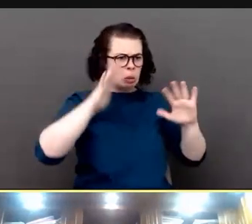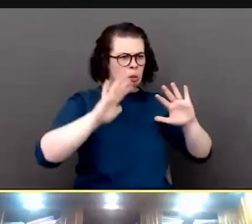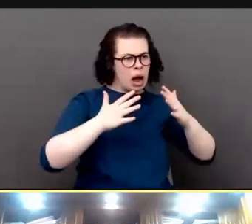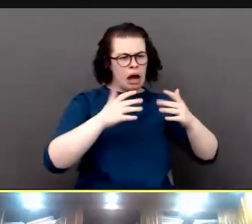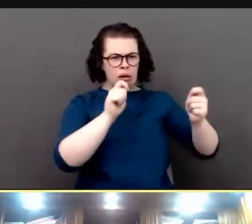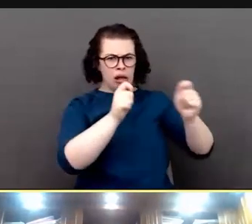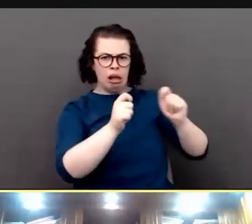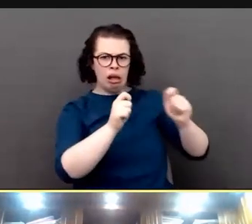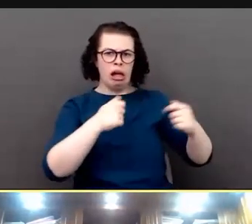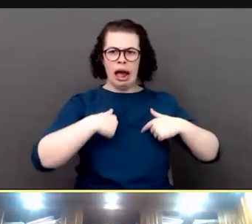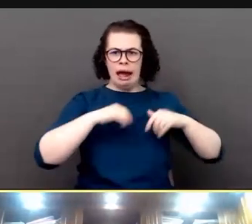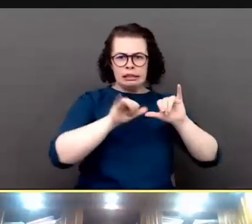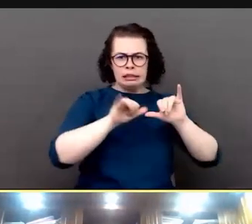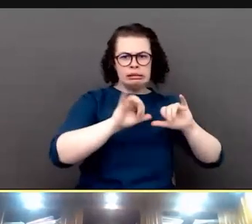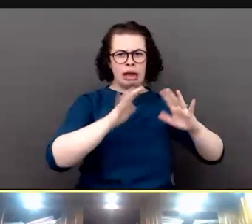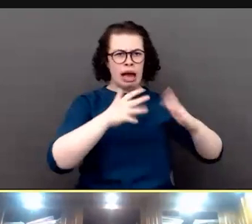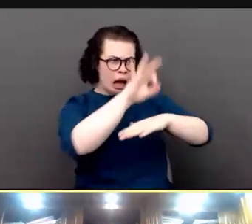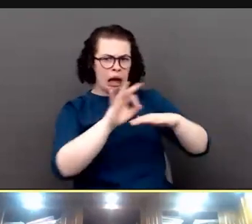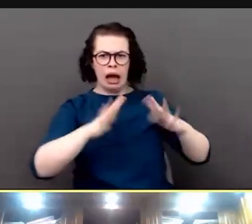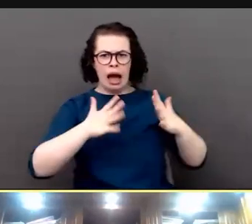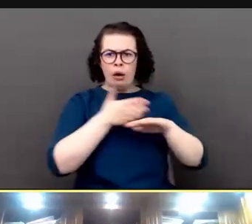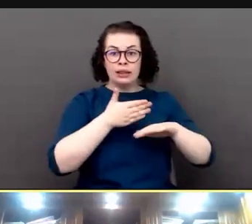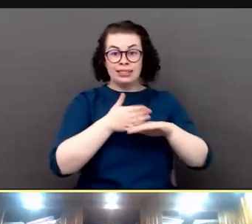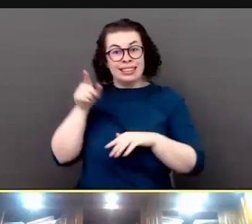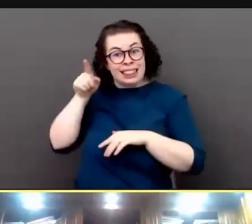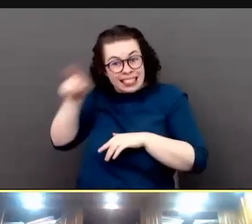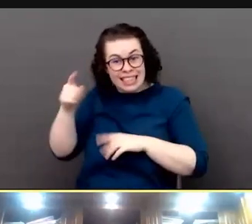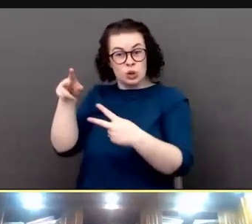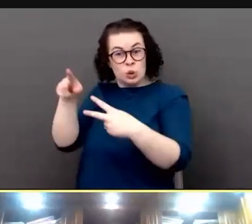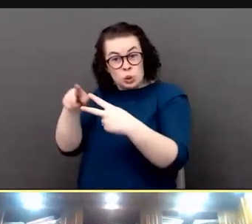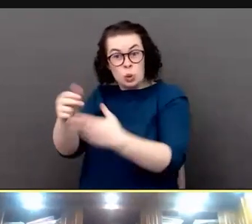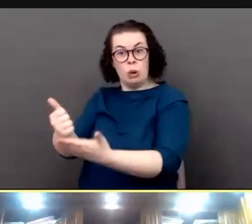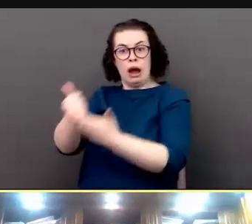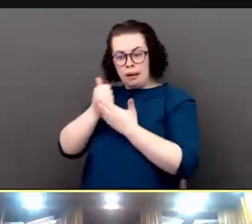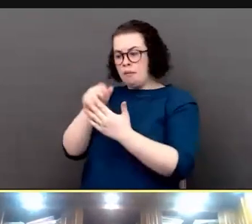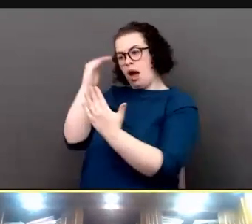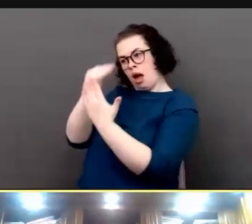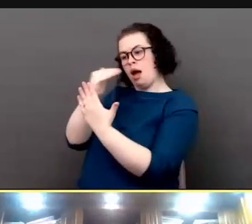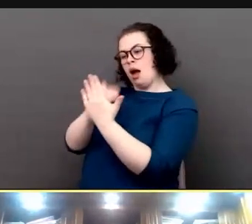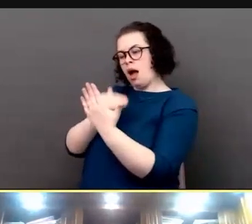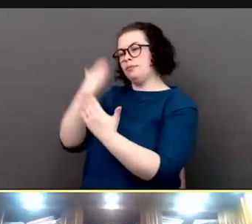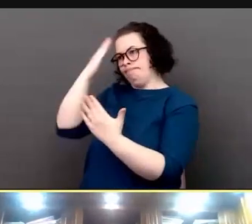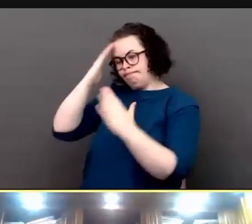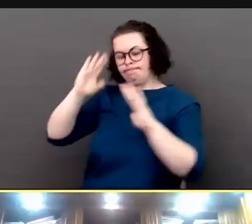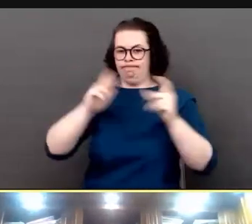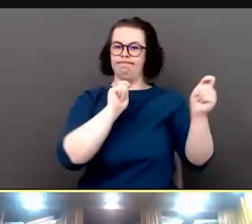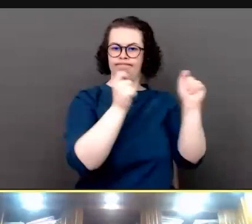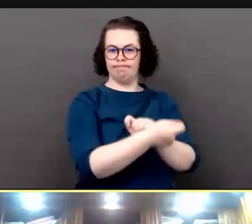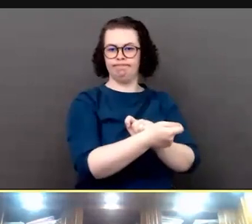to know how to deliver accessible. On the legislation side, on the Accessibility